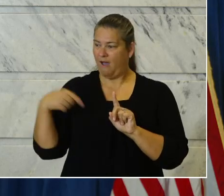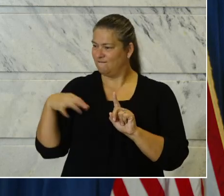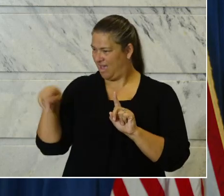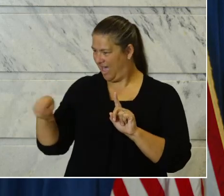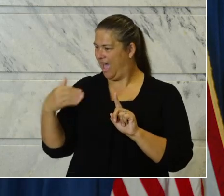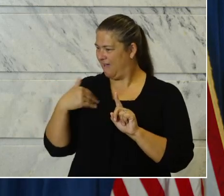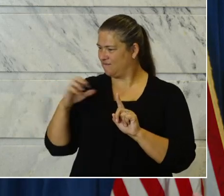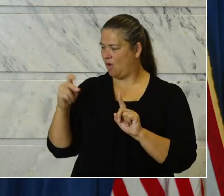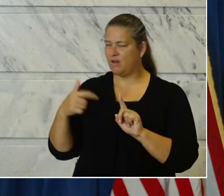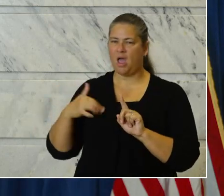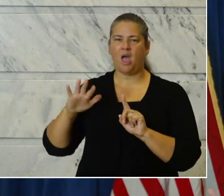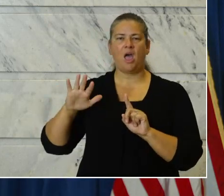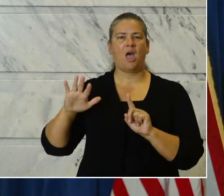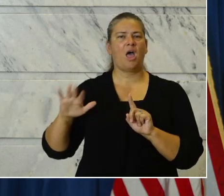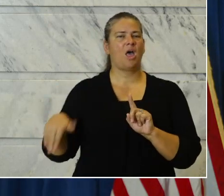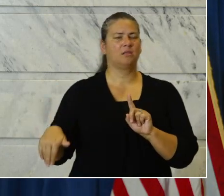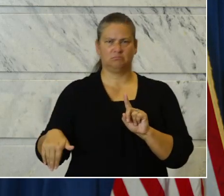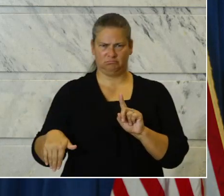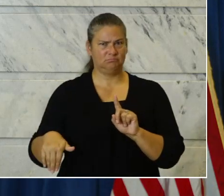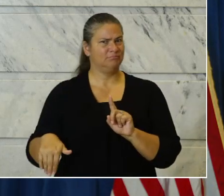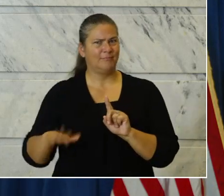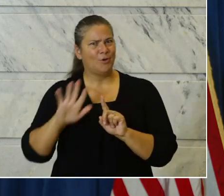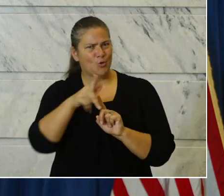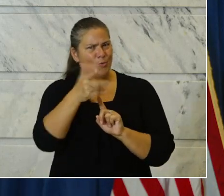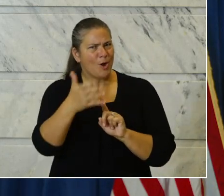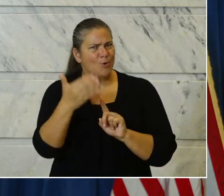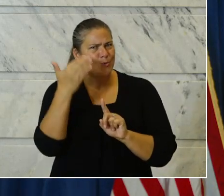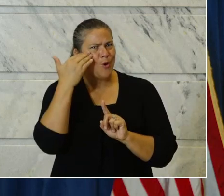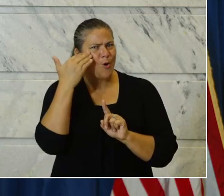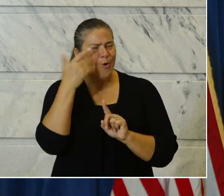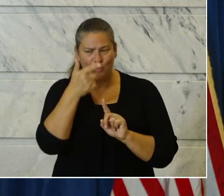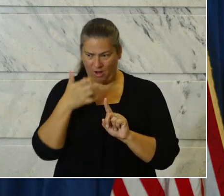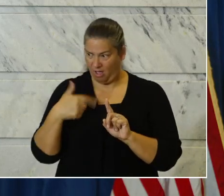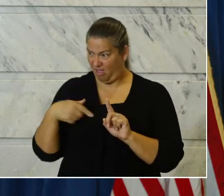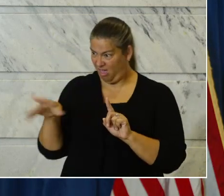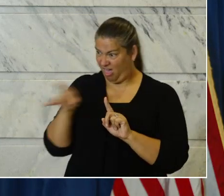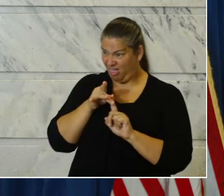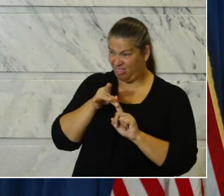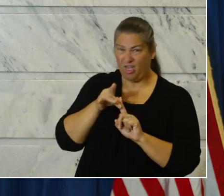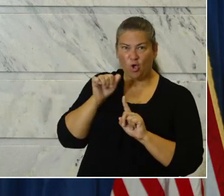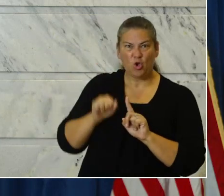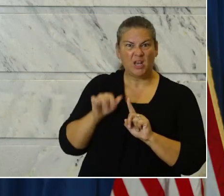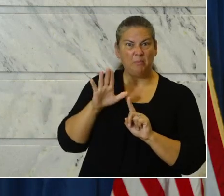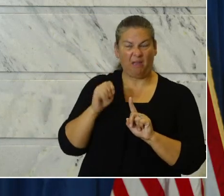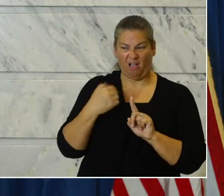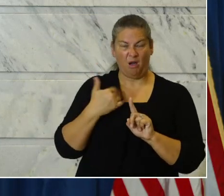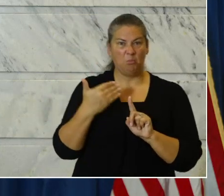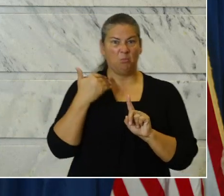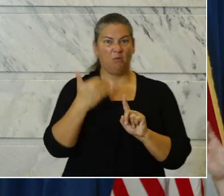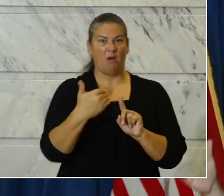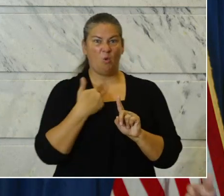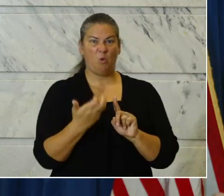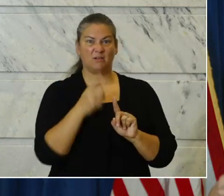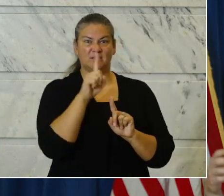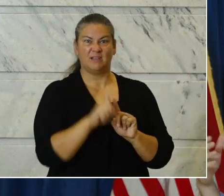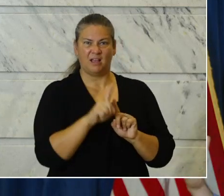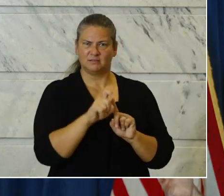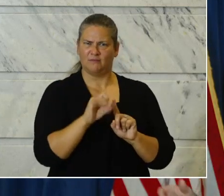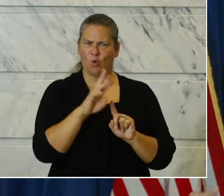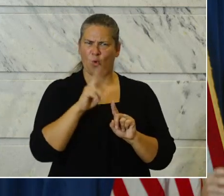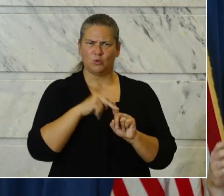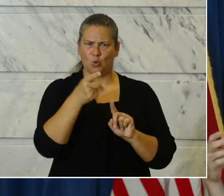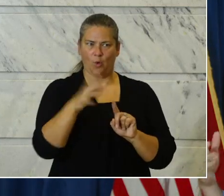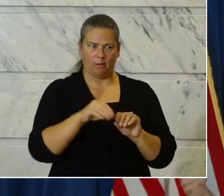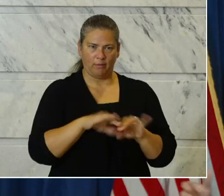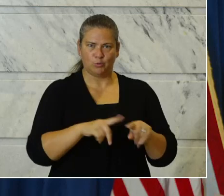else? Don't you want to make sure your kids don't have it? So keep getting tested. And this thing, I think, will be a blip.